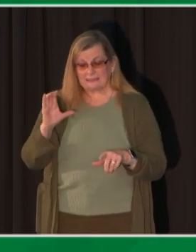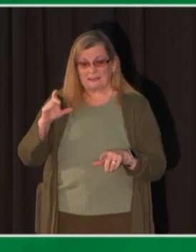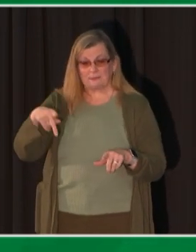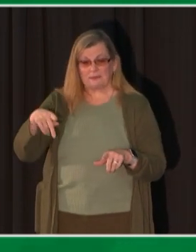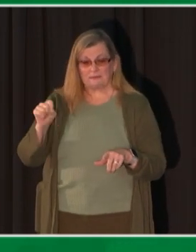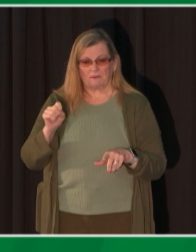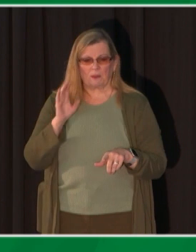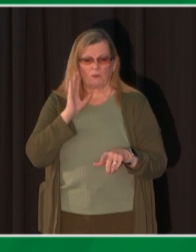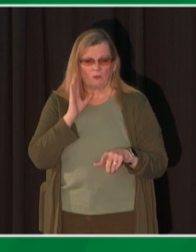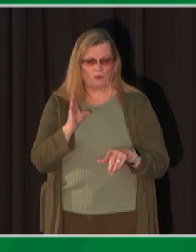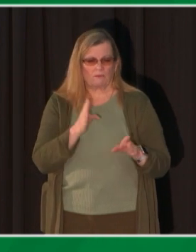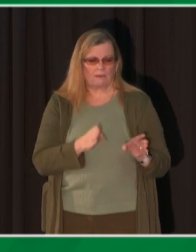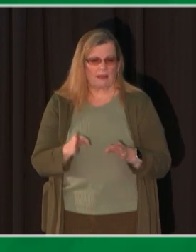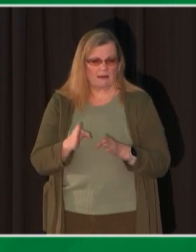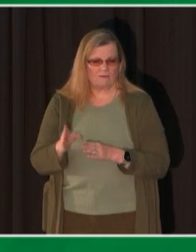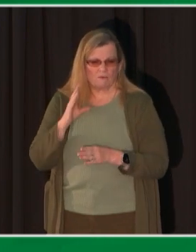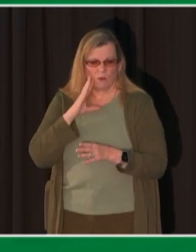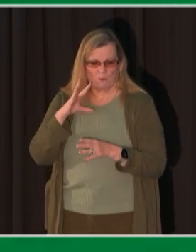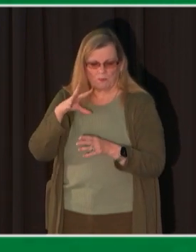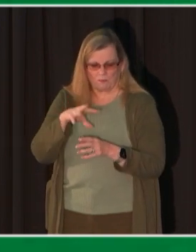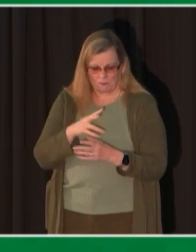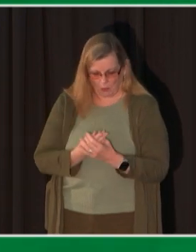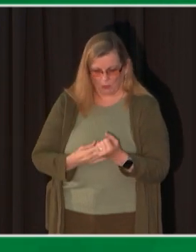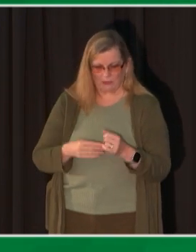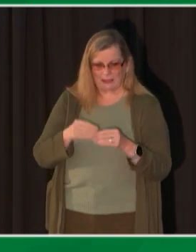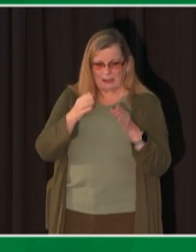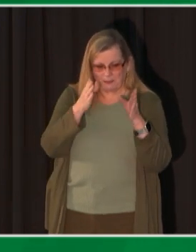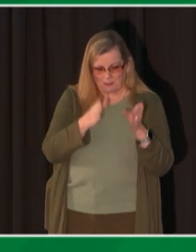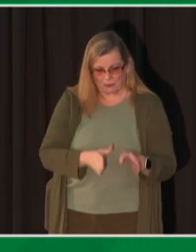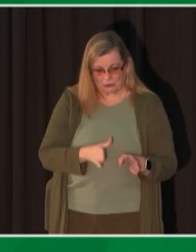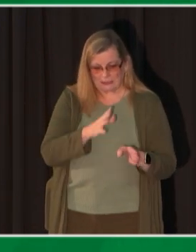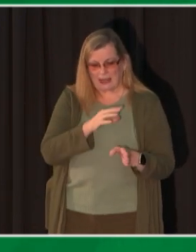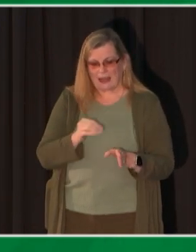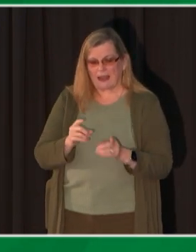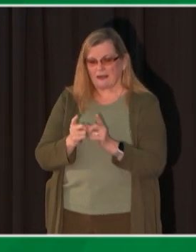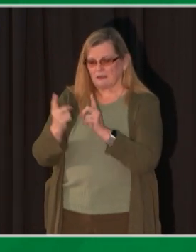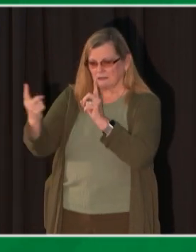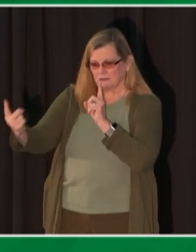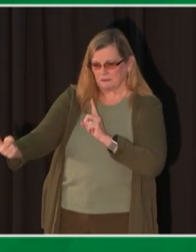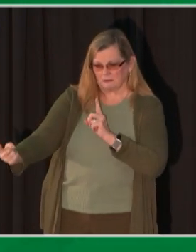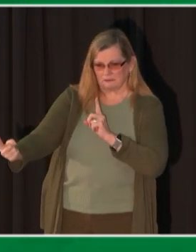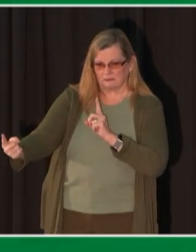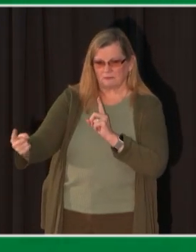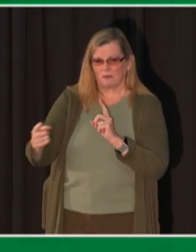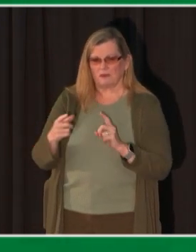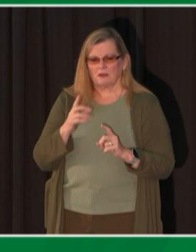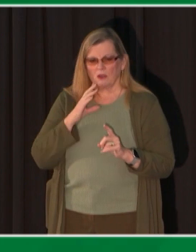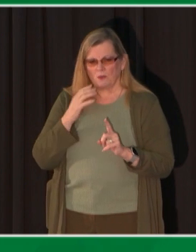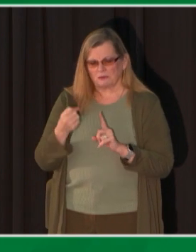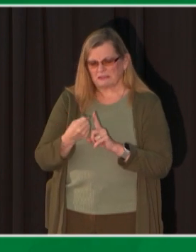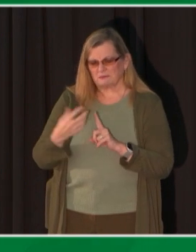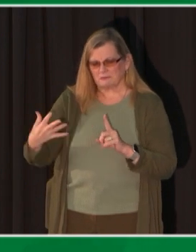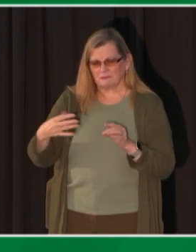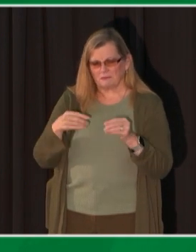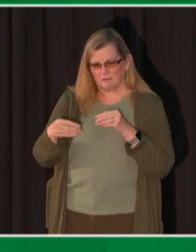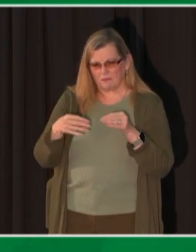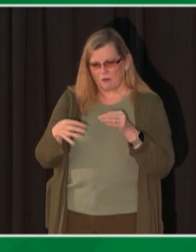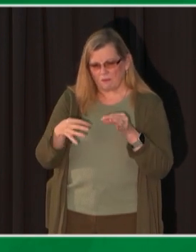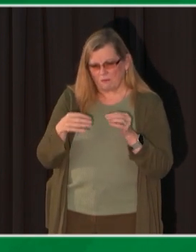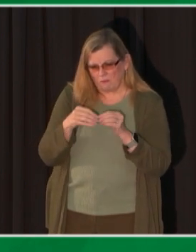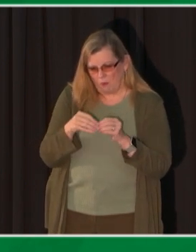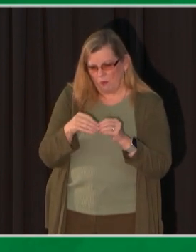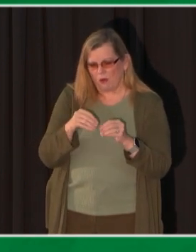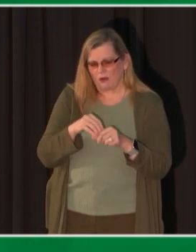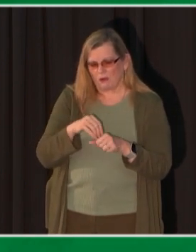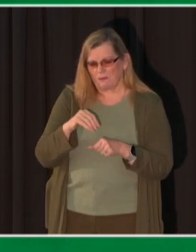school. Again, we will be able to say more about that on May the 15th. Further, as